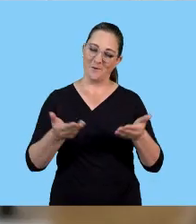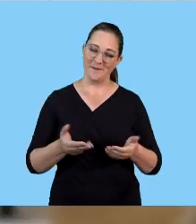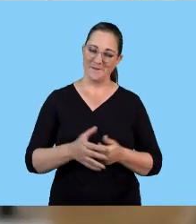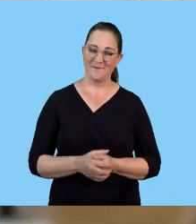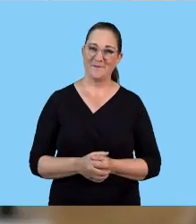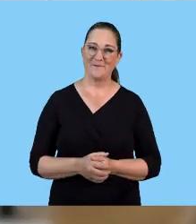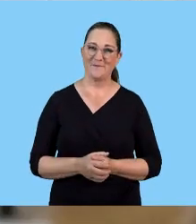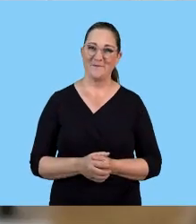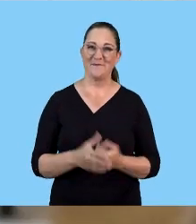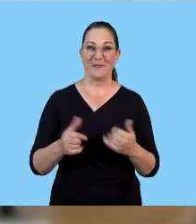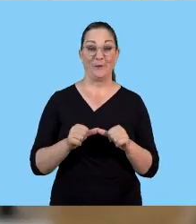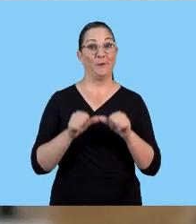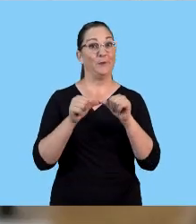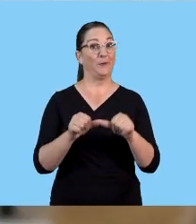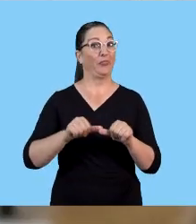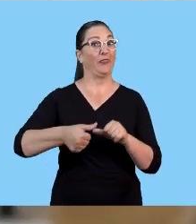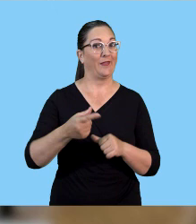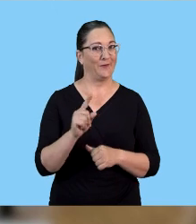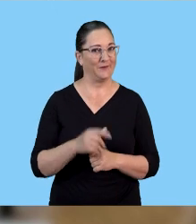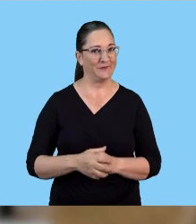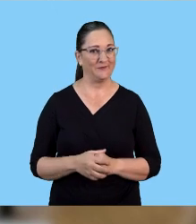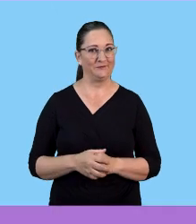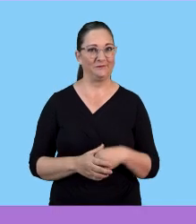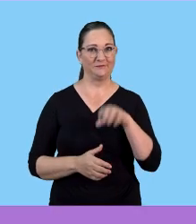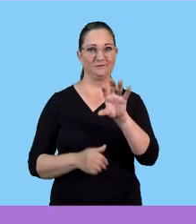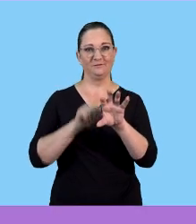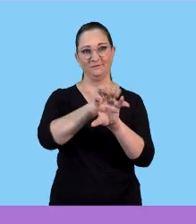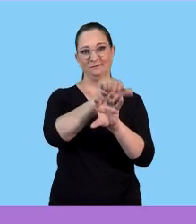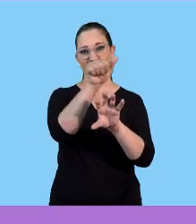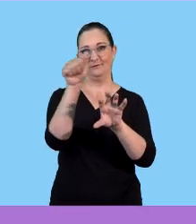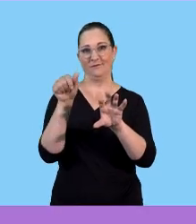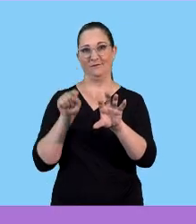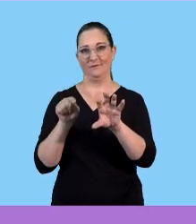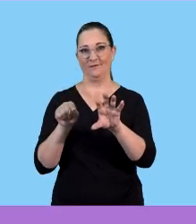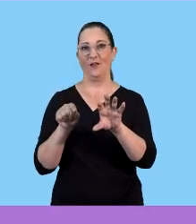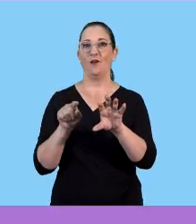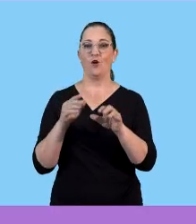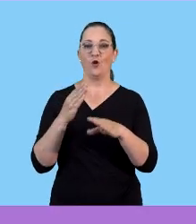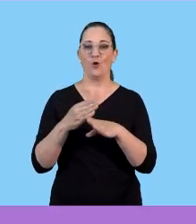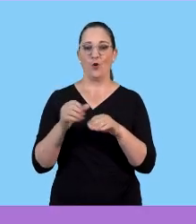And welcome back, everyone. Let's carry on with the next thing, working with Wise. All right.